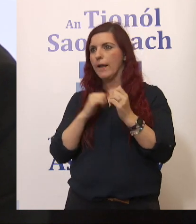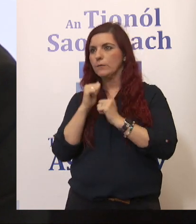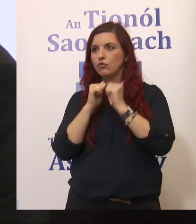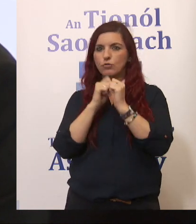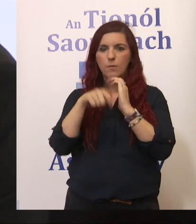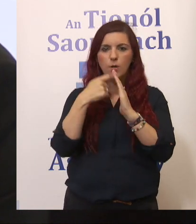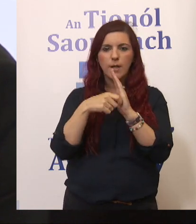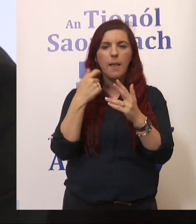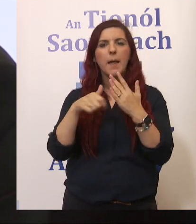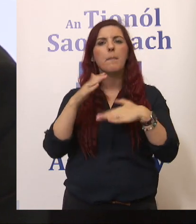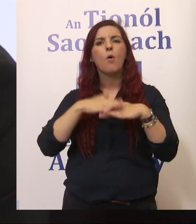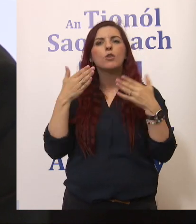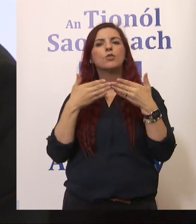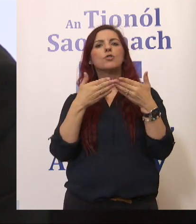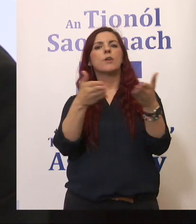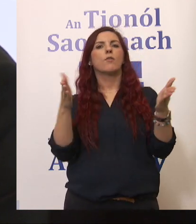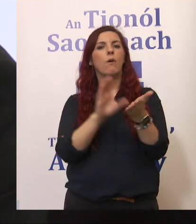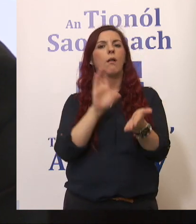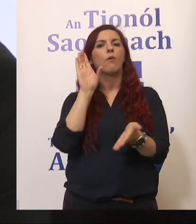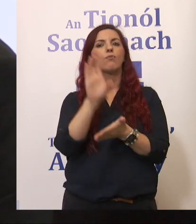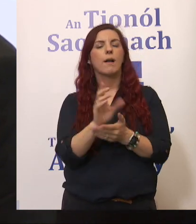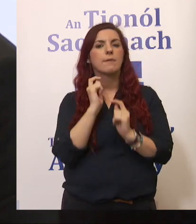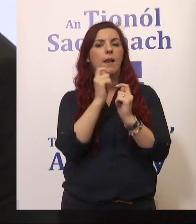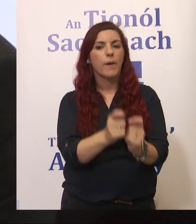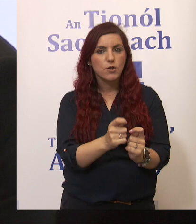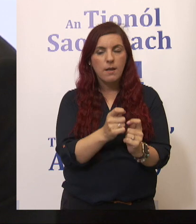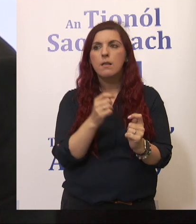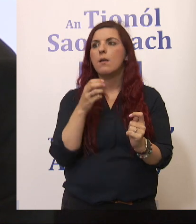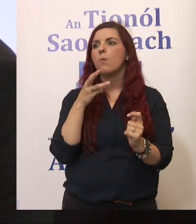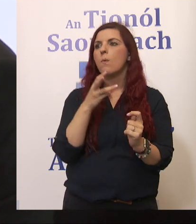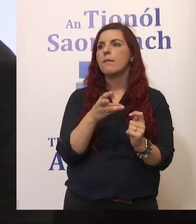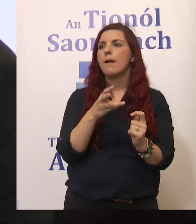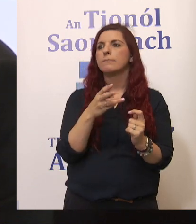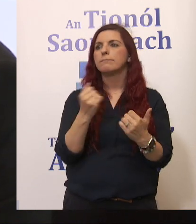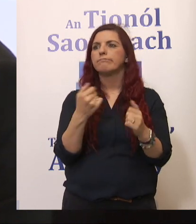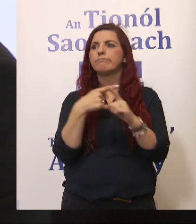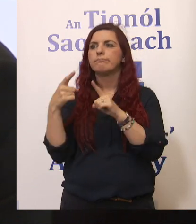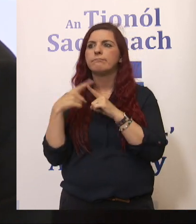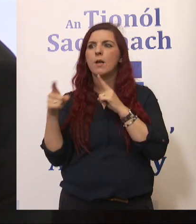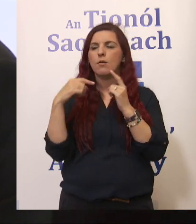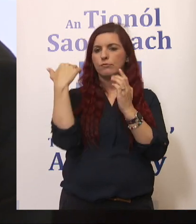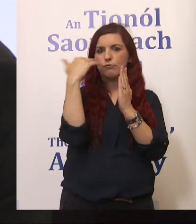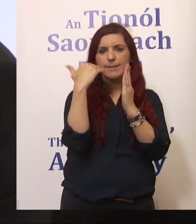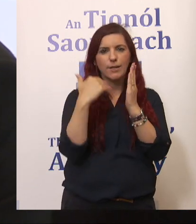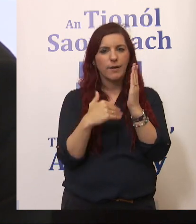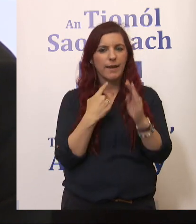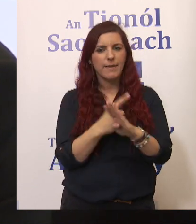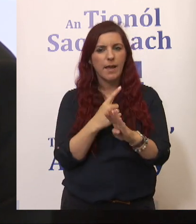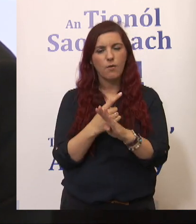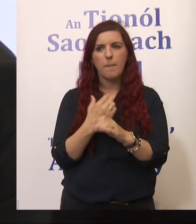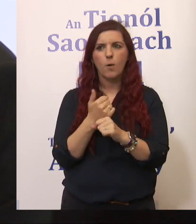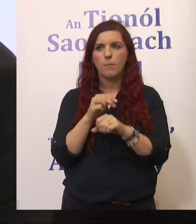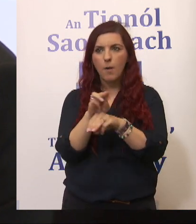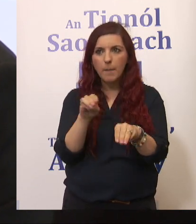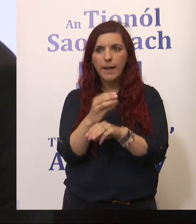then the sort of the more general grant allocation, there's a whole set of criteria that go into that around population